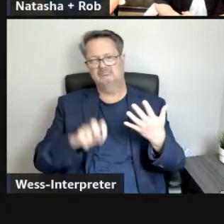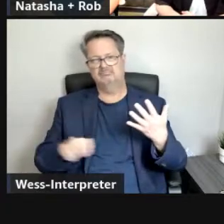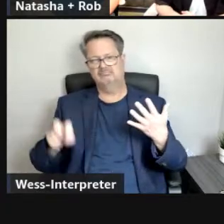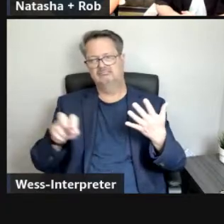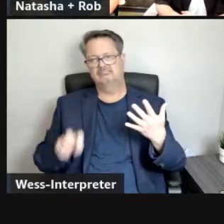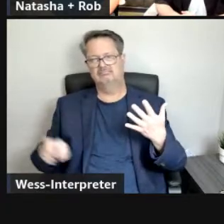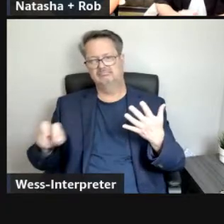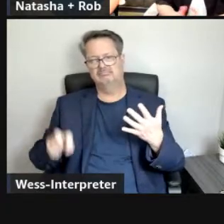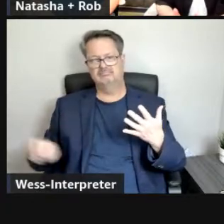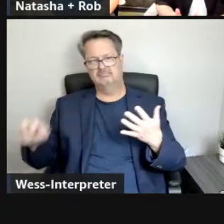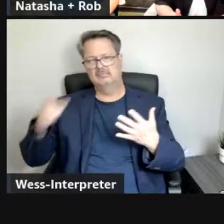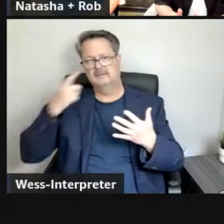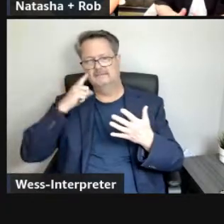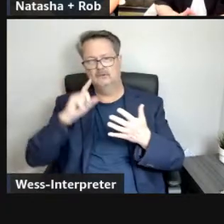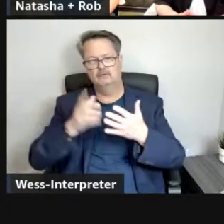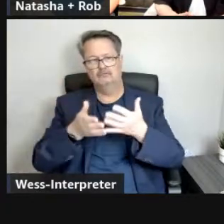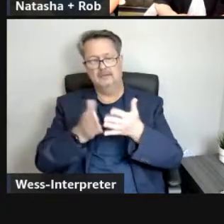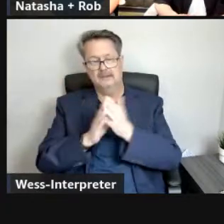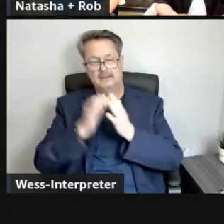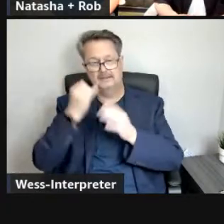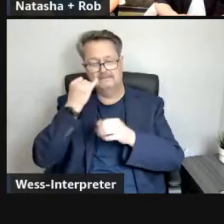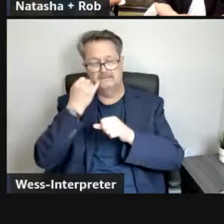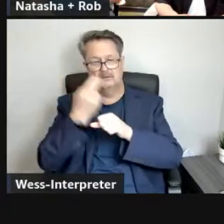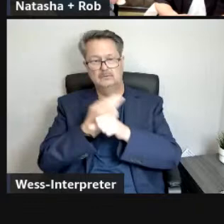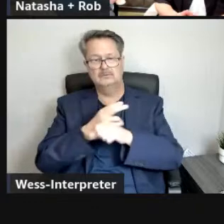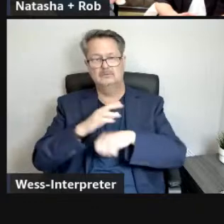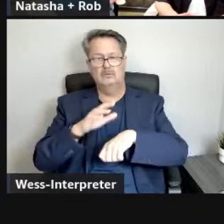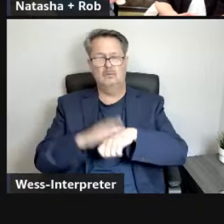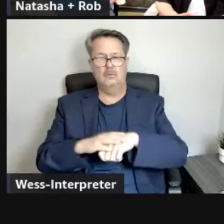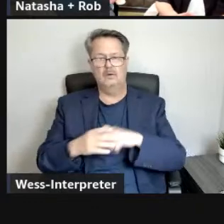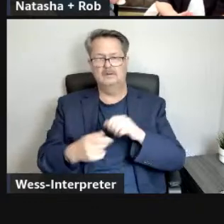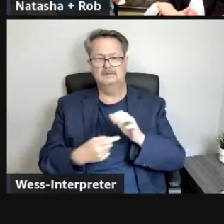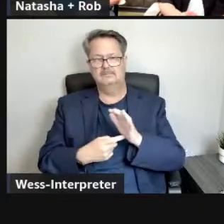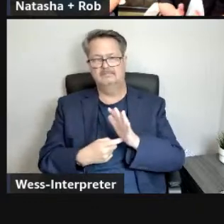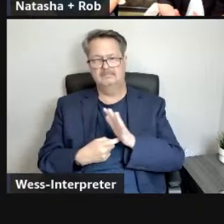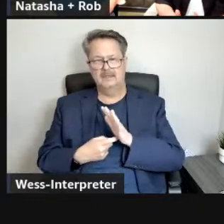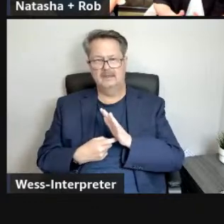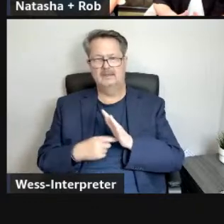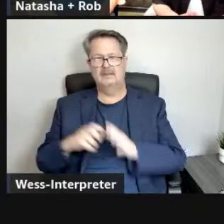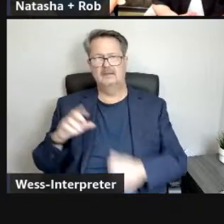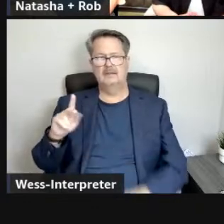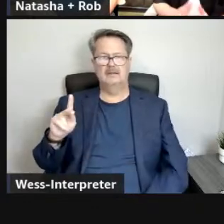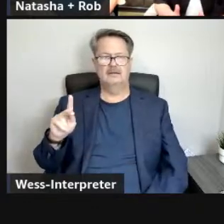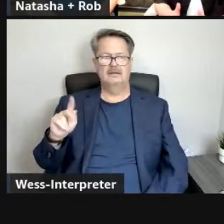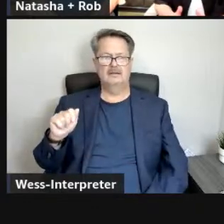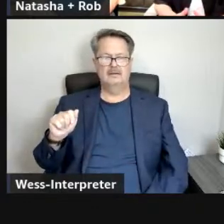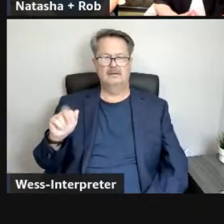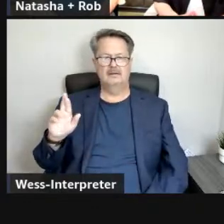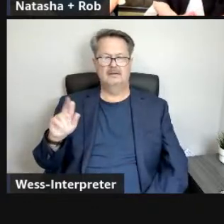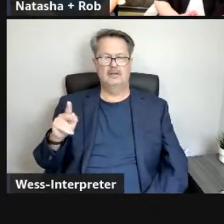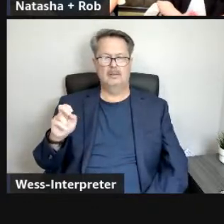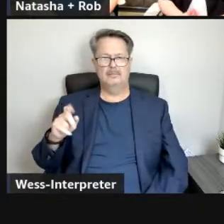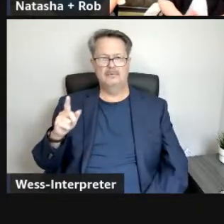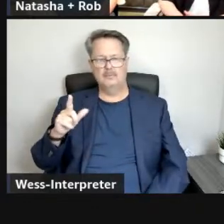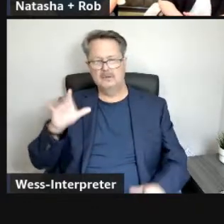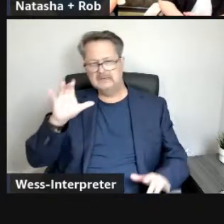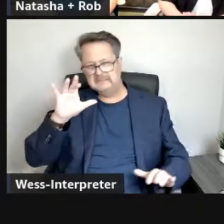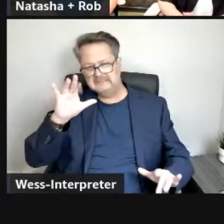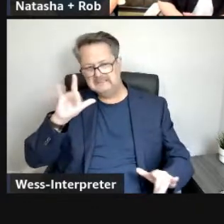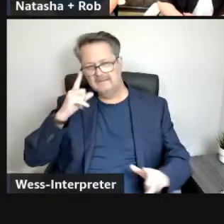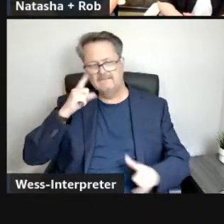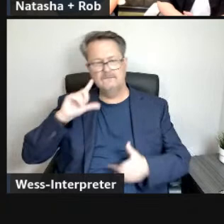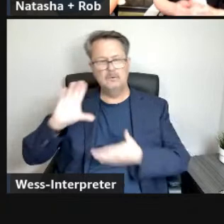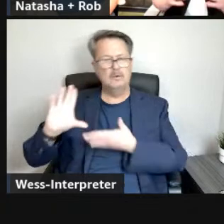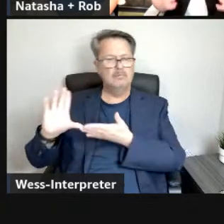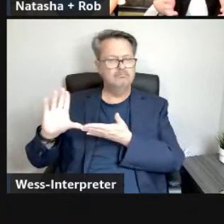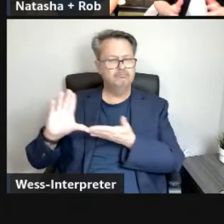request. If you're using on-demand instances, Carpenter will use the lowest price strategy. So it will always be looking for the cheapest EC2